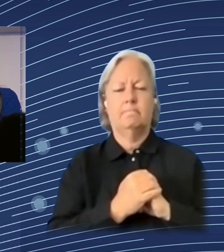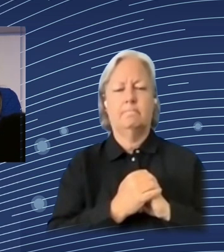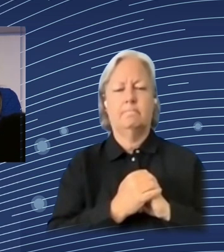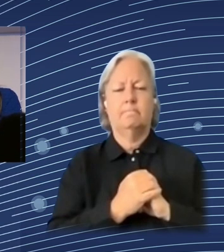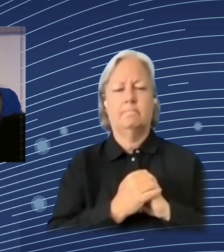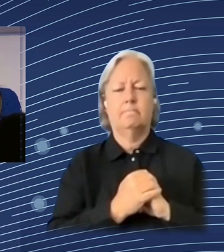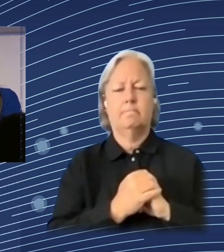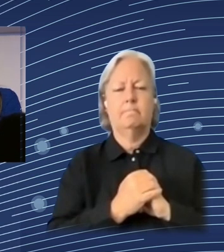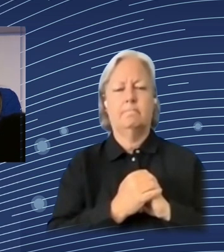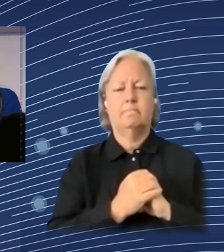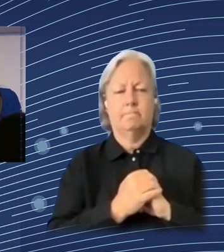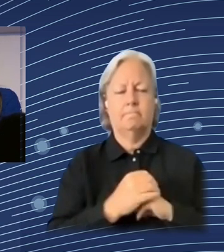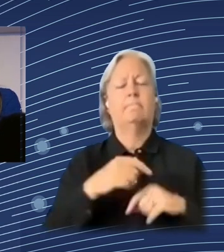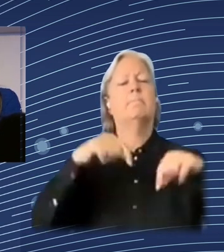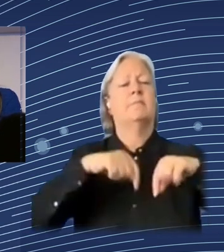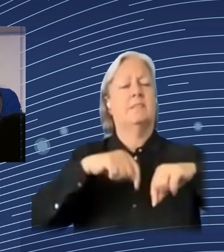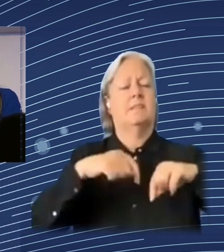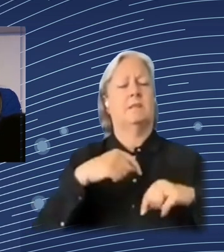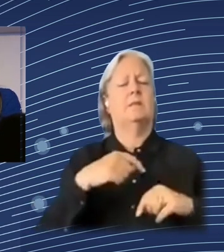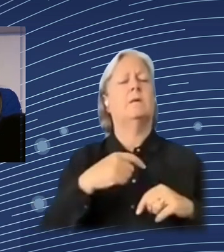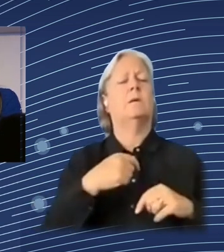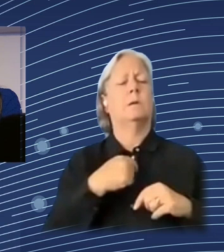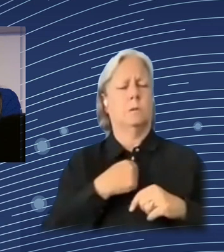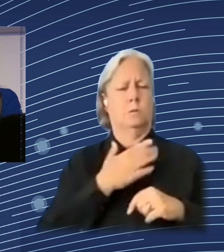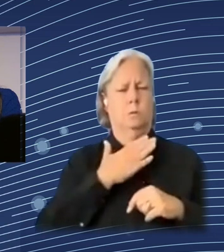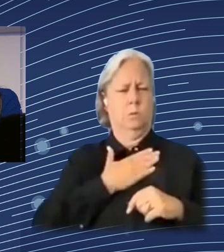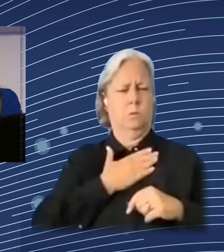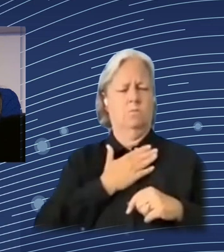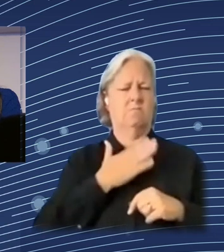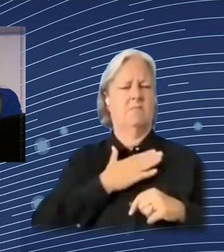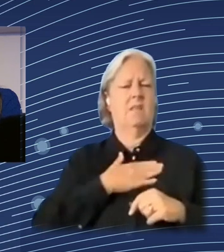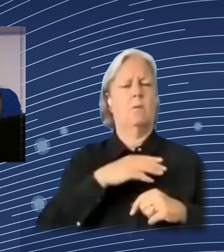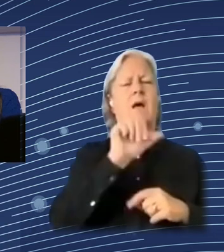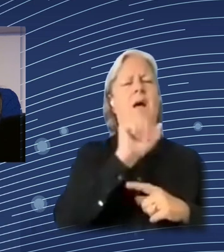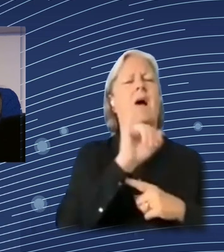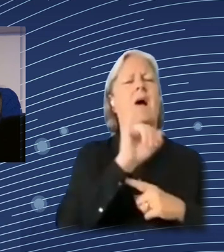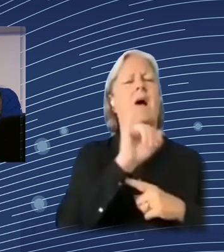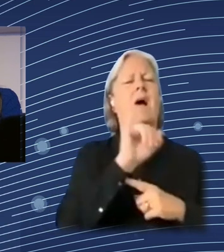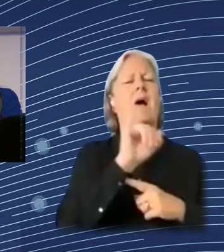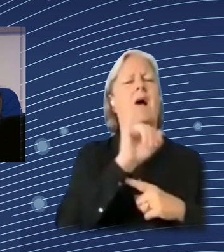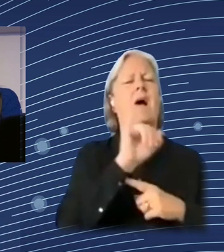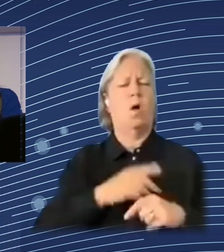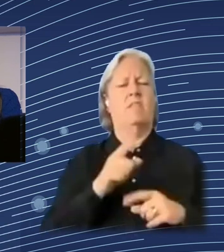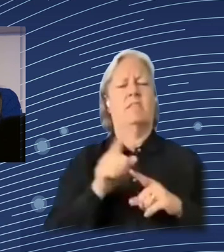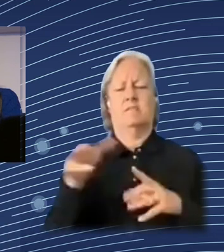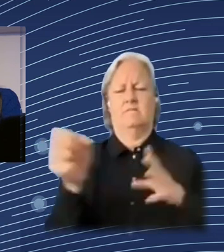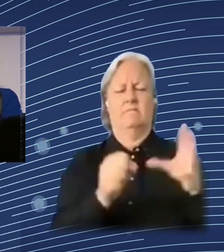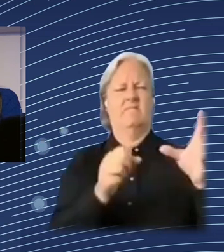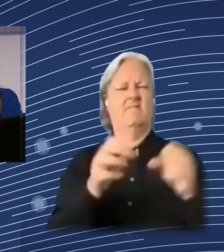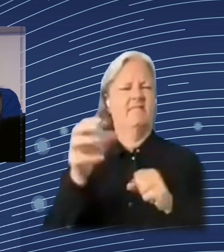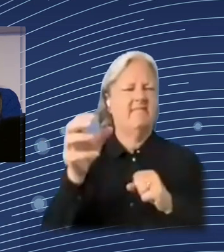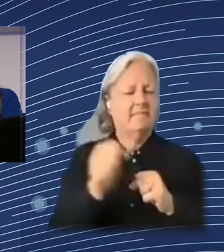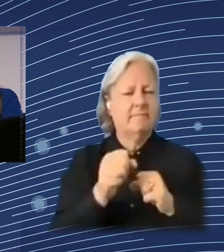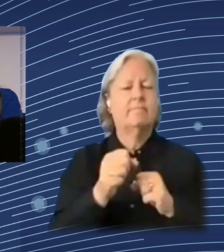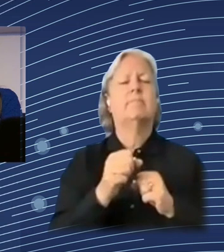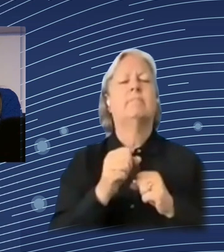aim in that Lyhty project was forecasting and preventing short-time sick